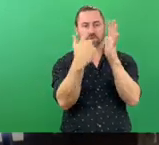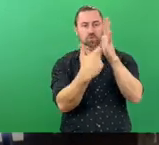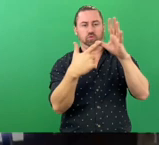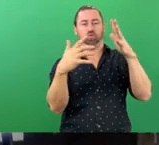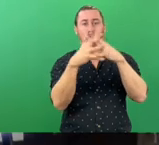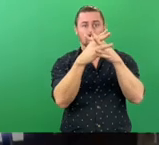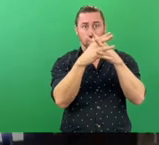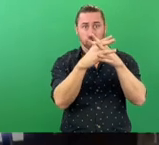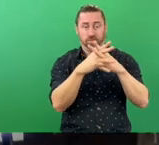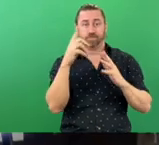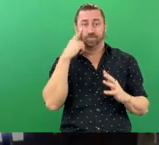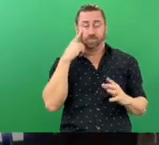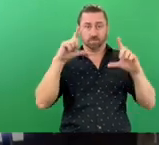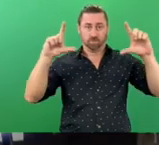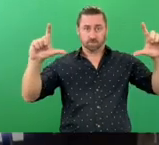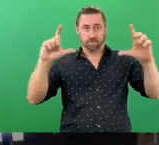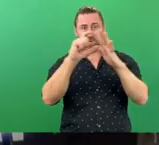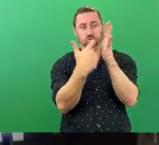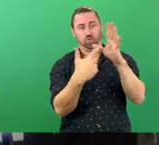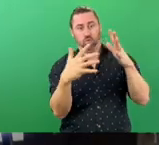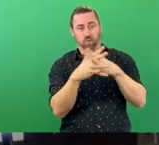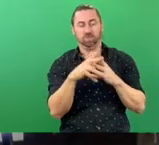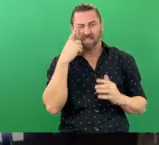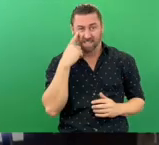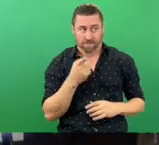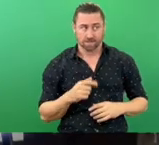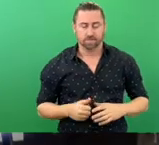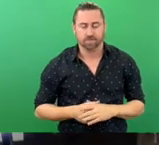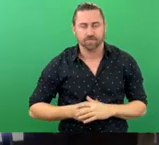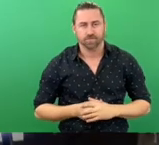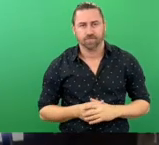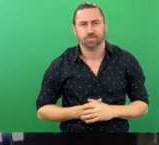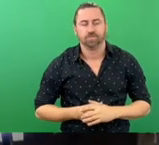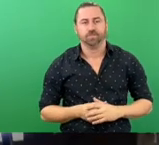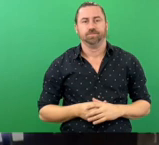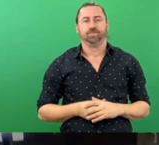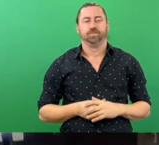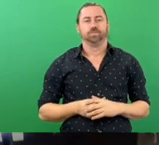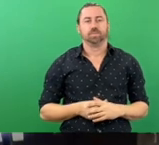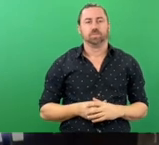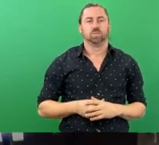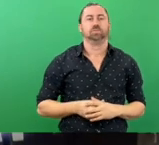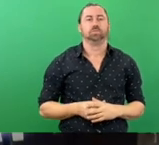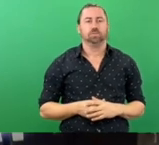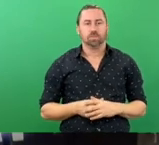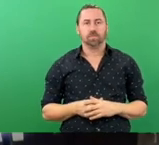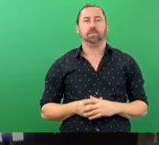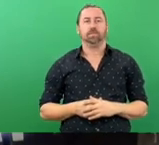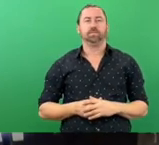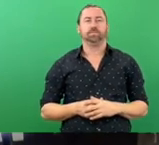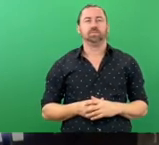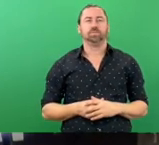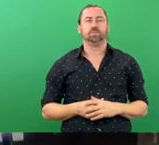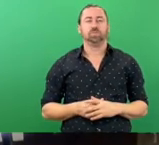word draw on my piece of tracing paper. And I'll show y'all. Okay, there we go.